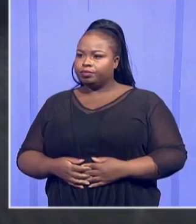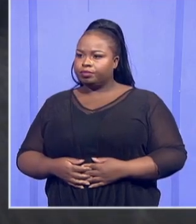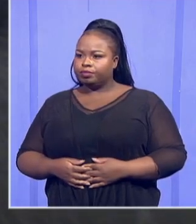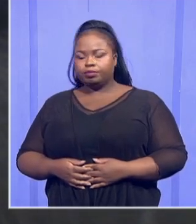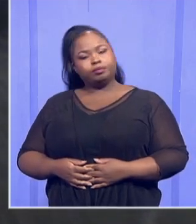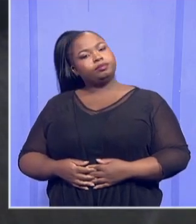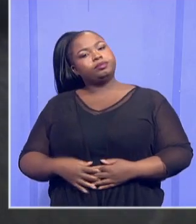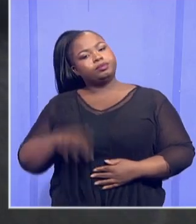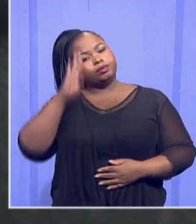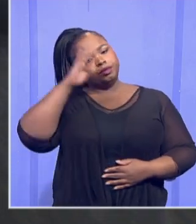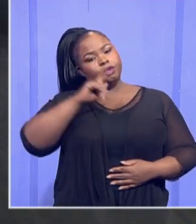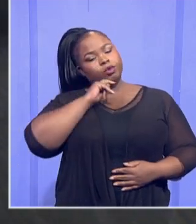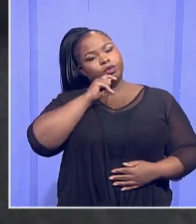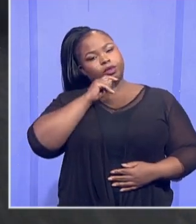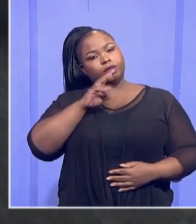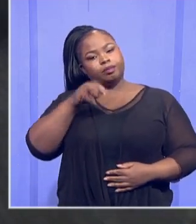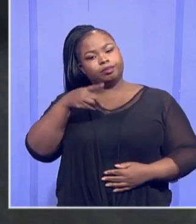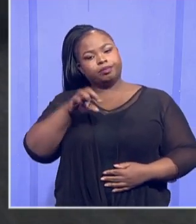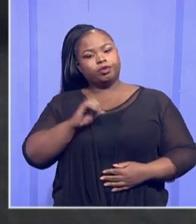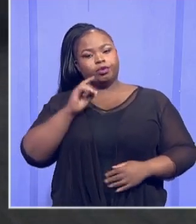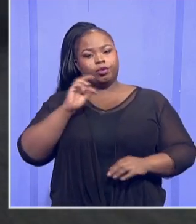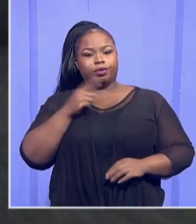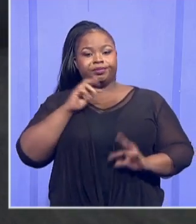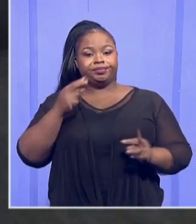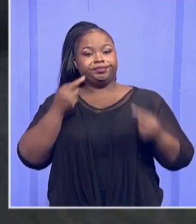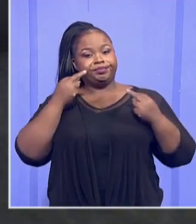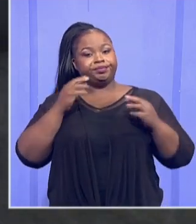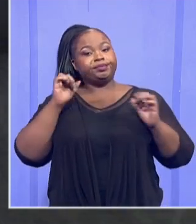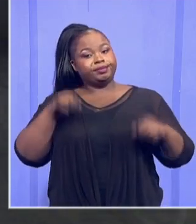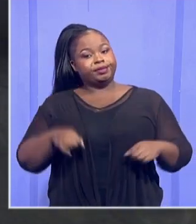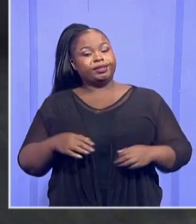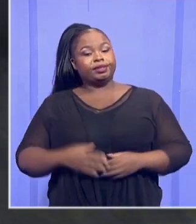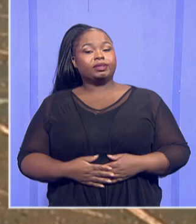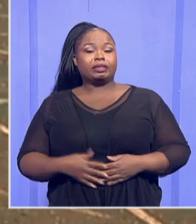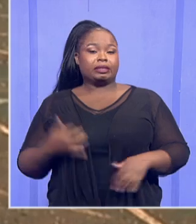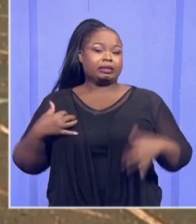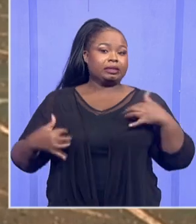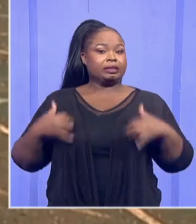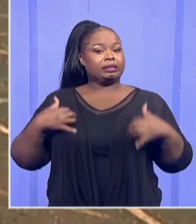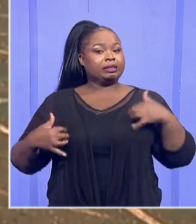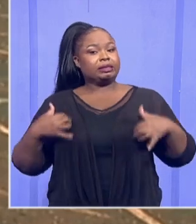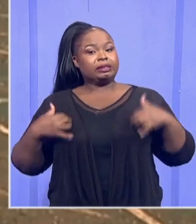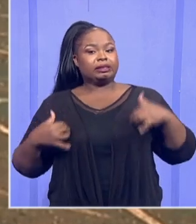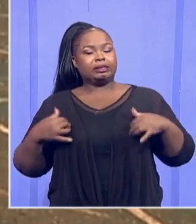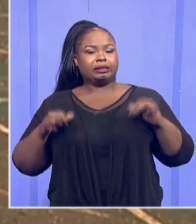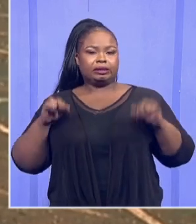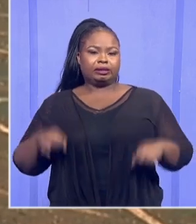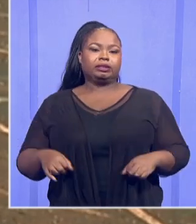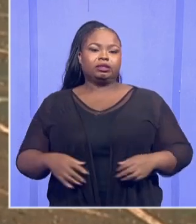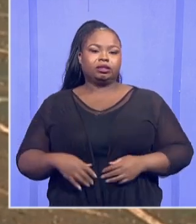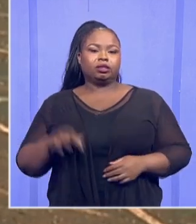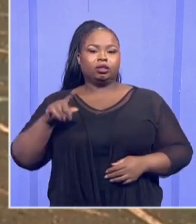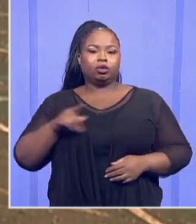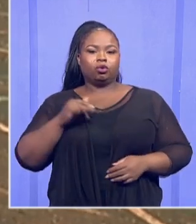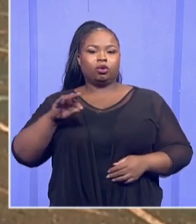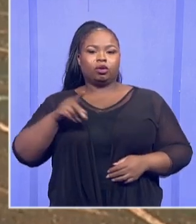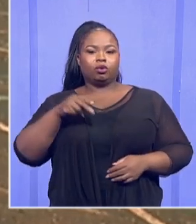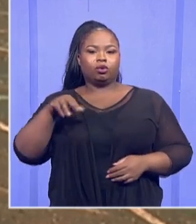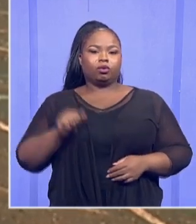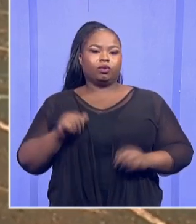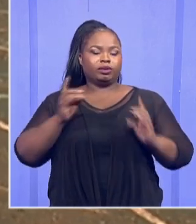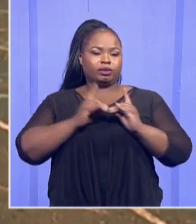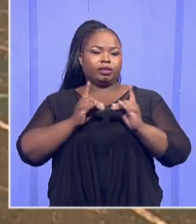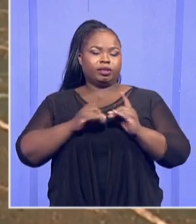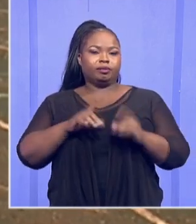Good morning, Mtolisi, and good morning to our viewers. Indeed, this is a hive of colorful activities here at the Nkowankowa Stadium outside